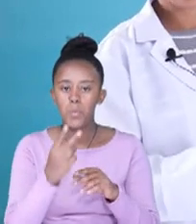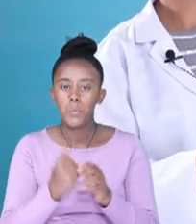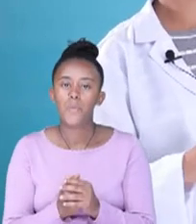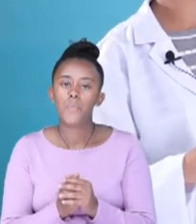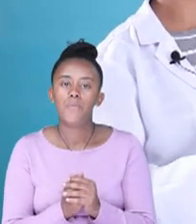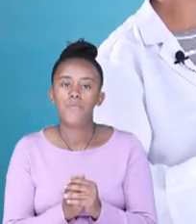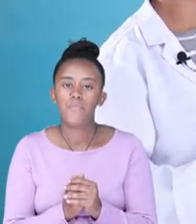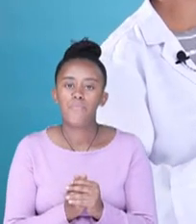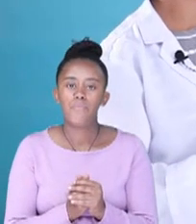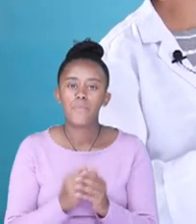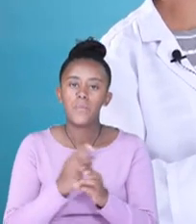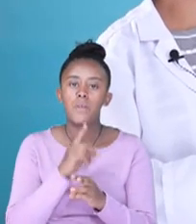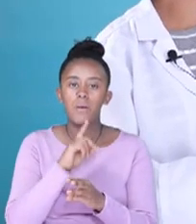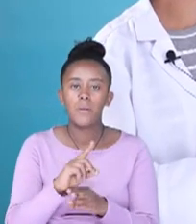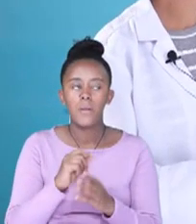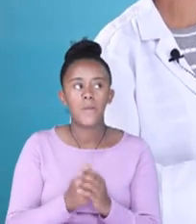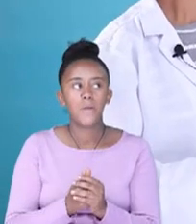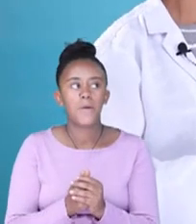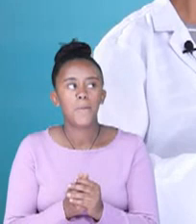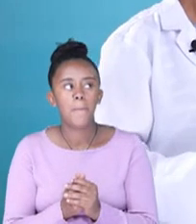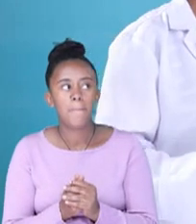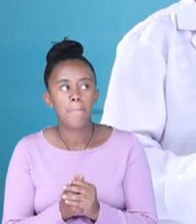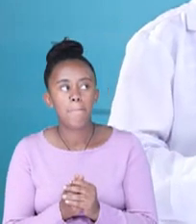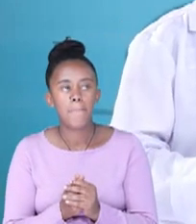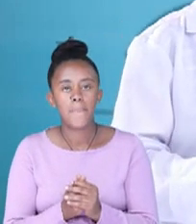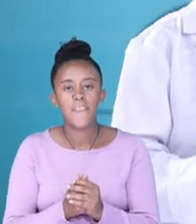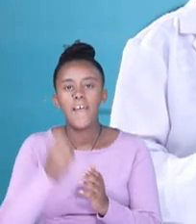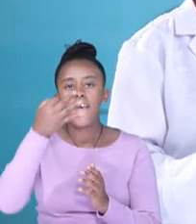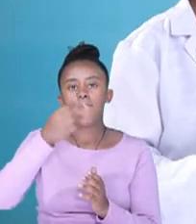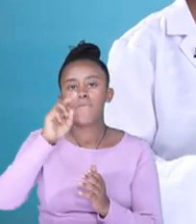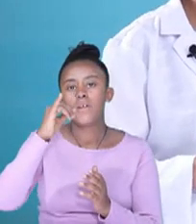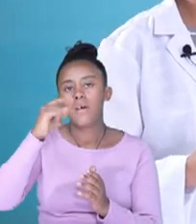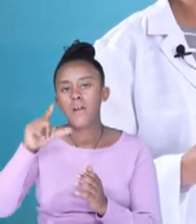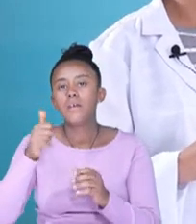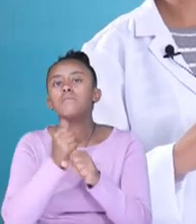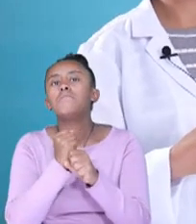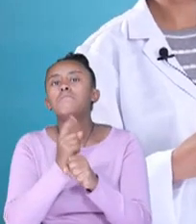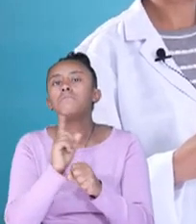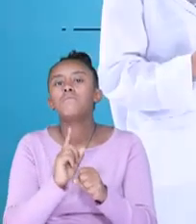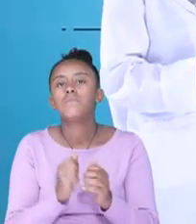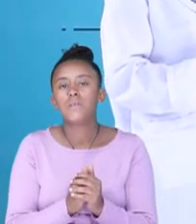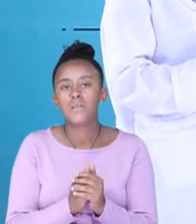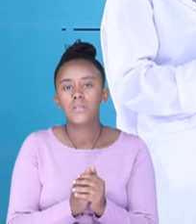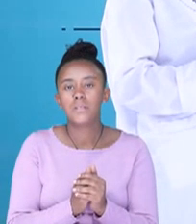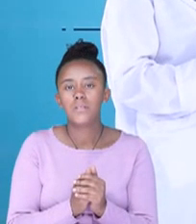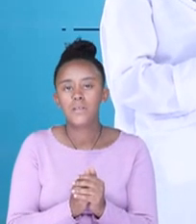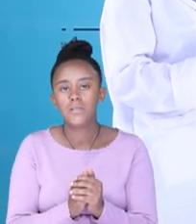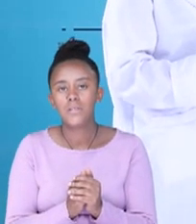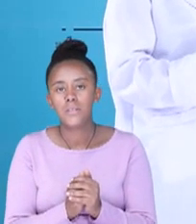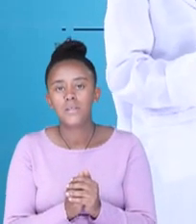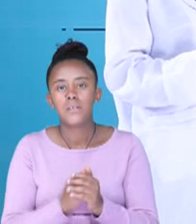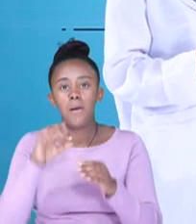Bacterial cell wall is made up of peptidoglycan, whereas fungal cell wall is made up of chitin,